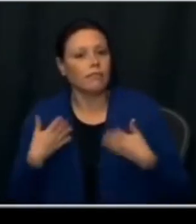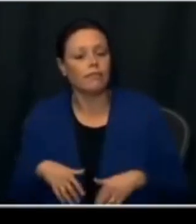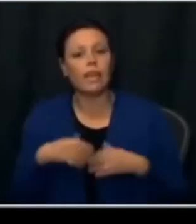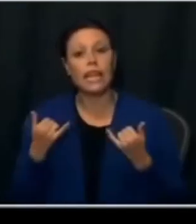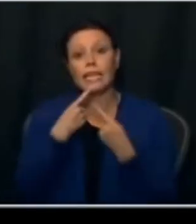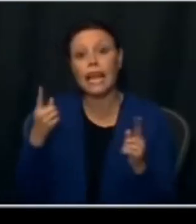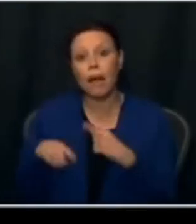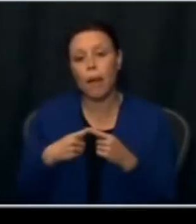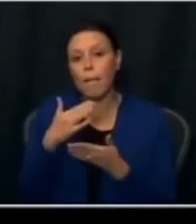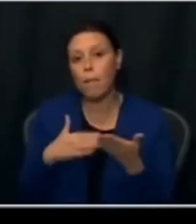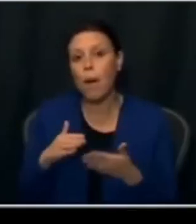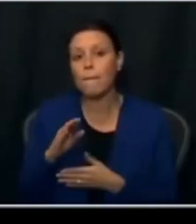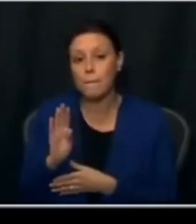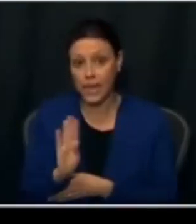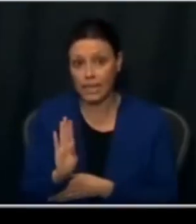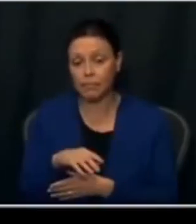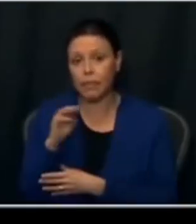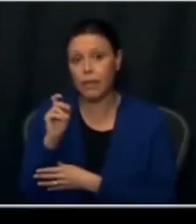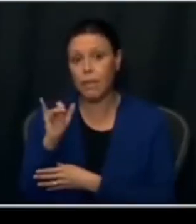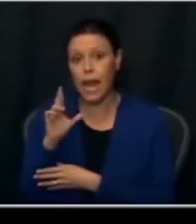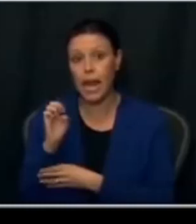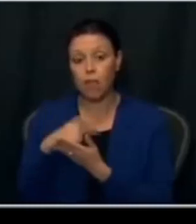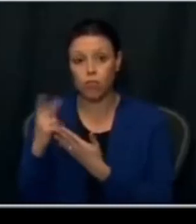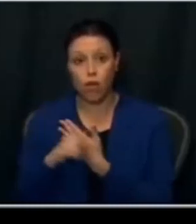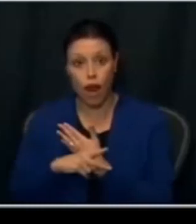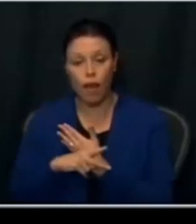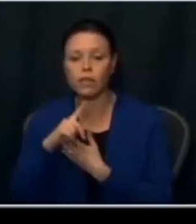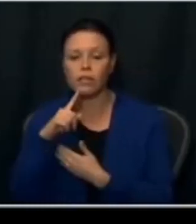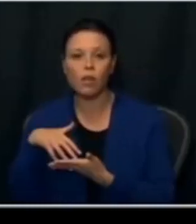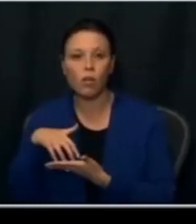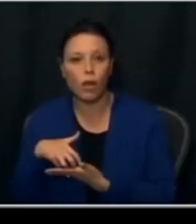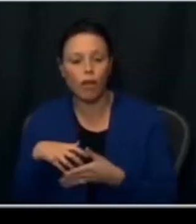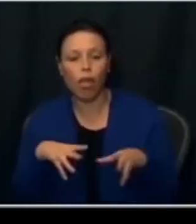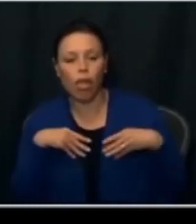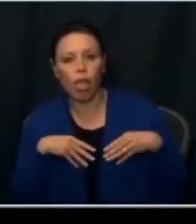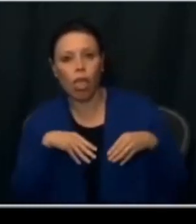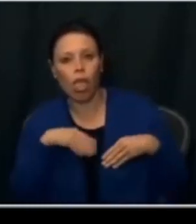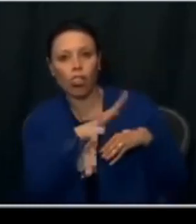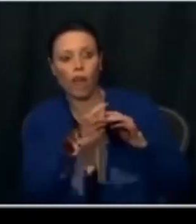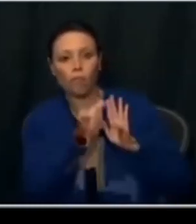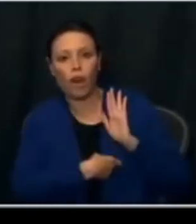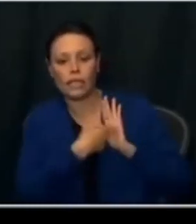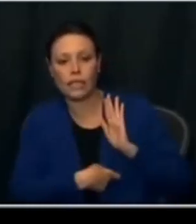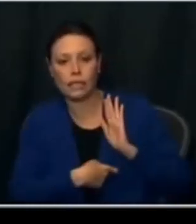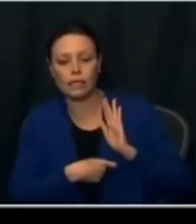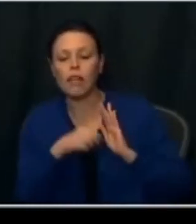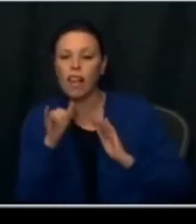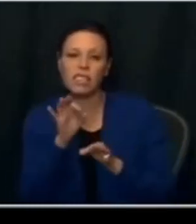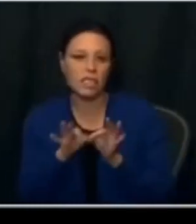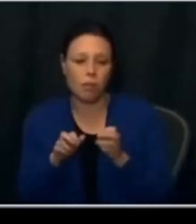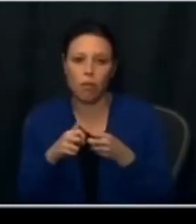B, where the Medicare program has been nothing but a powerless price taker. And the problem is simple. While there are